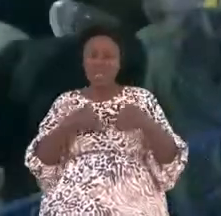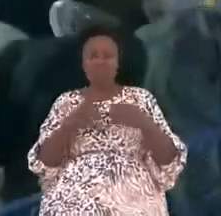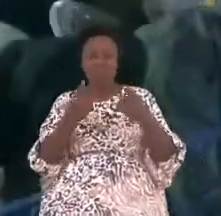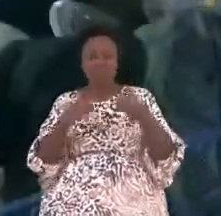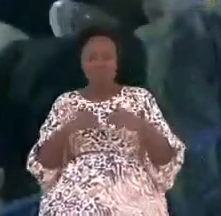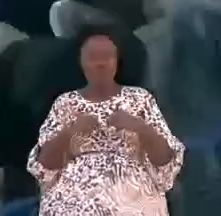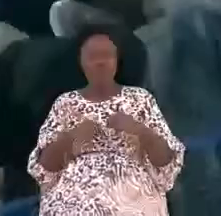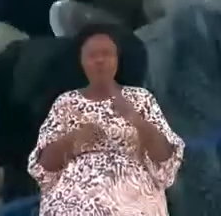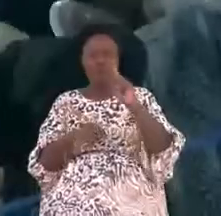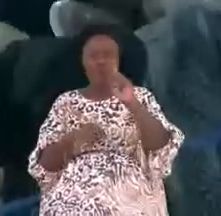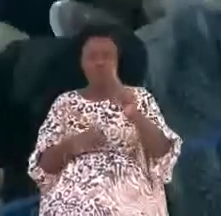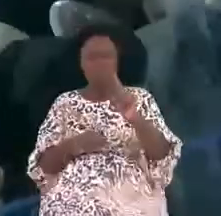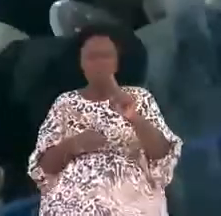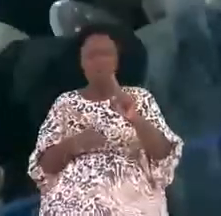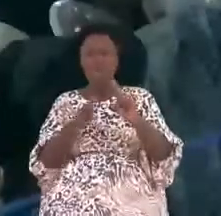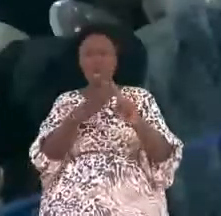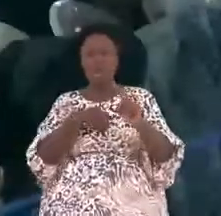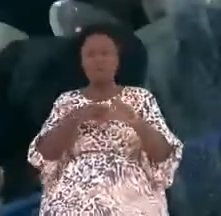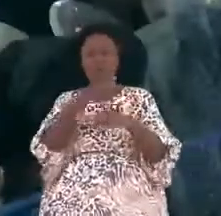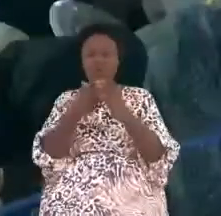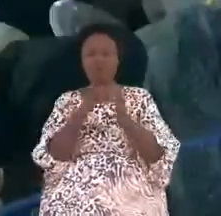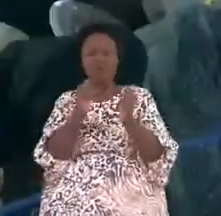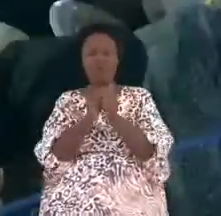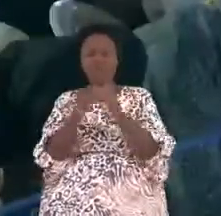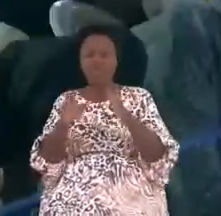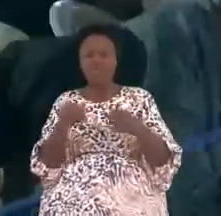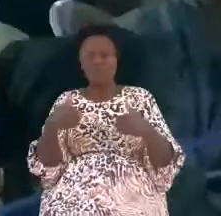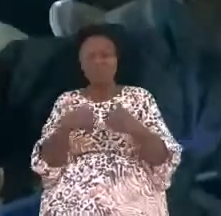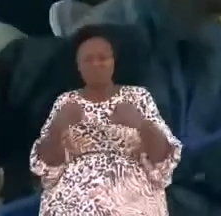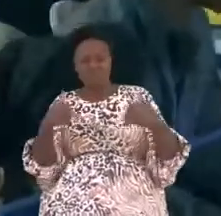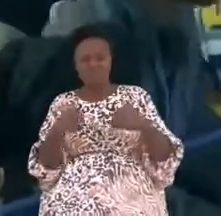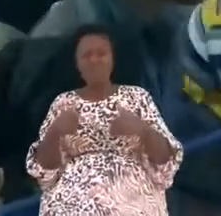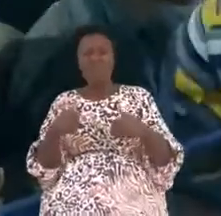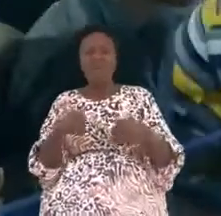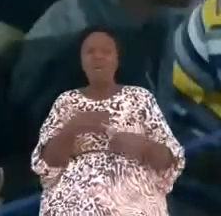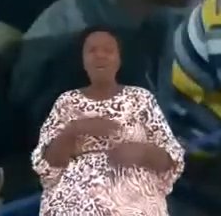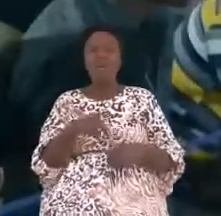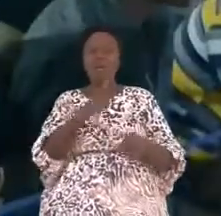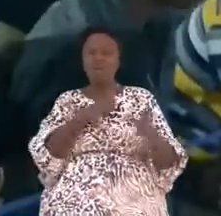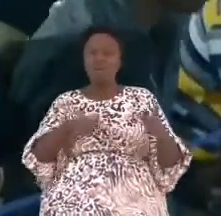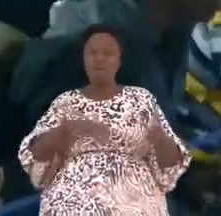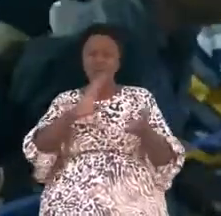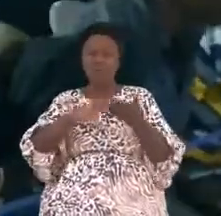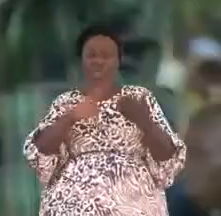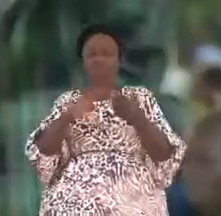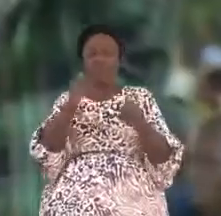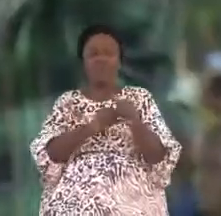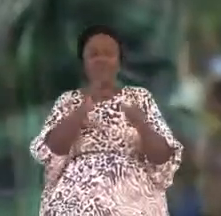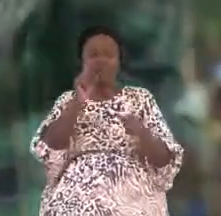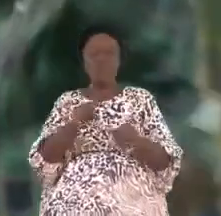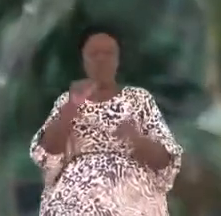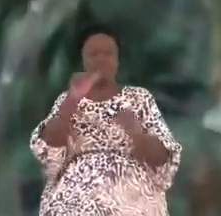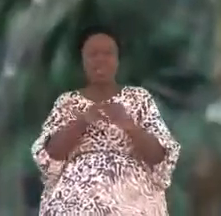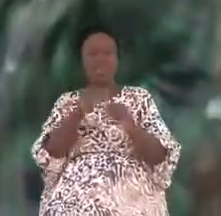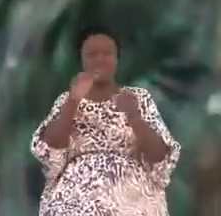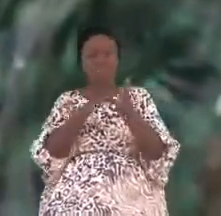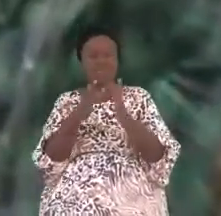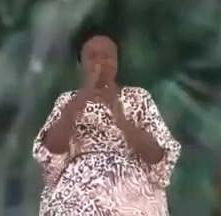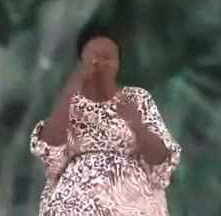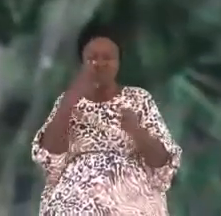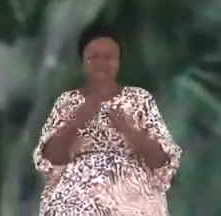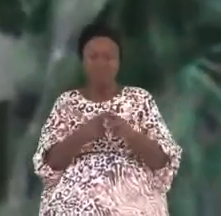and all without exception forgive everyone in jesus name